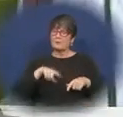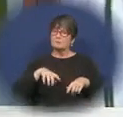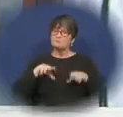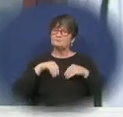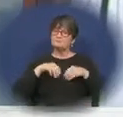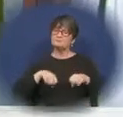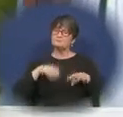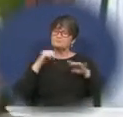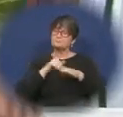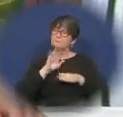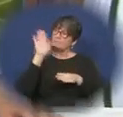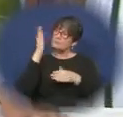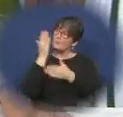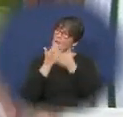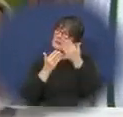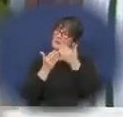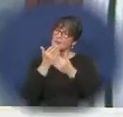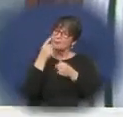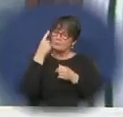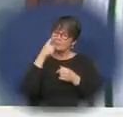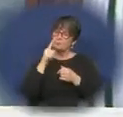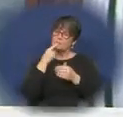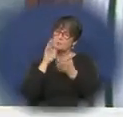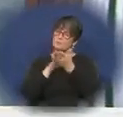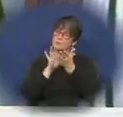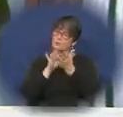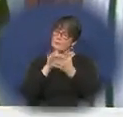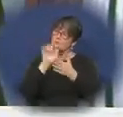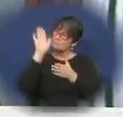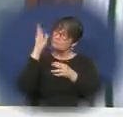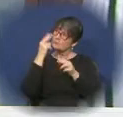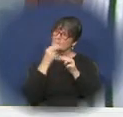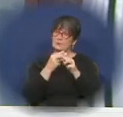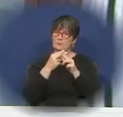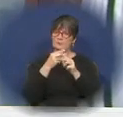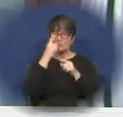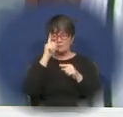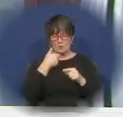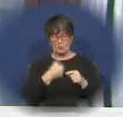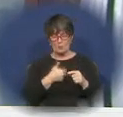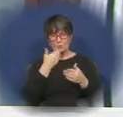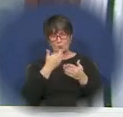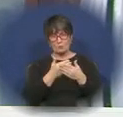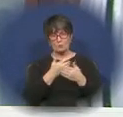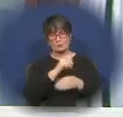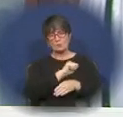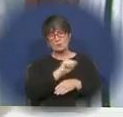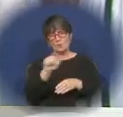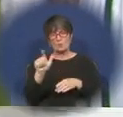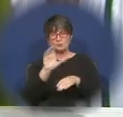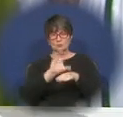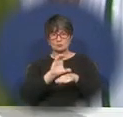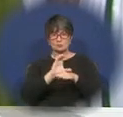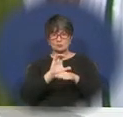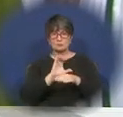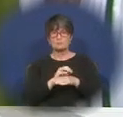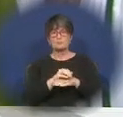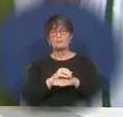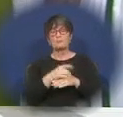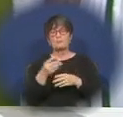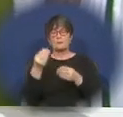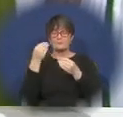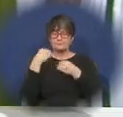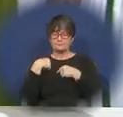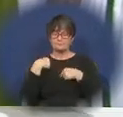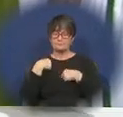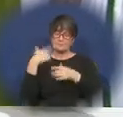this sacrifice at your hands for the praise and glory of his name, for our good and the good of all his holy church. Grant us,